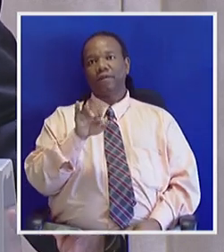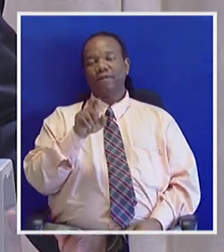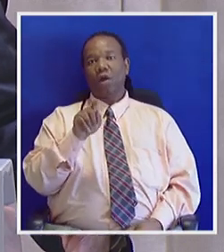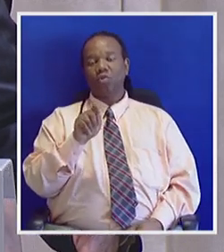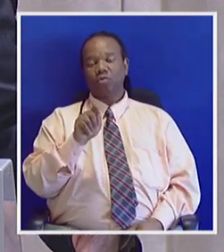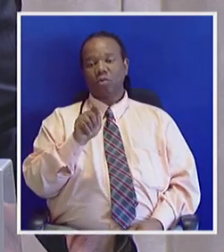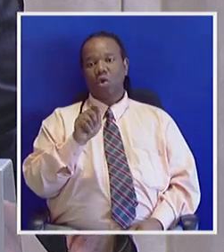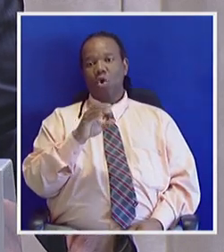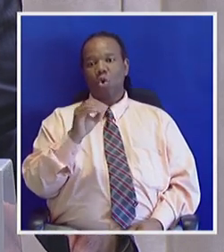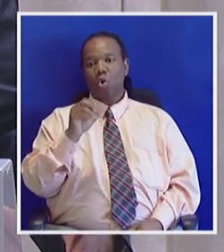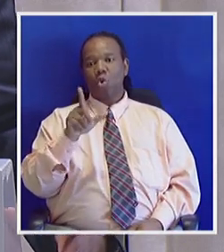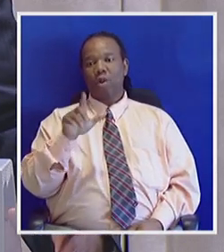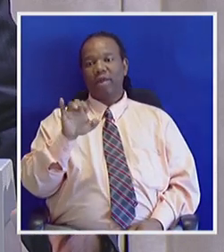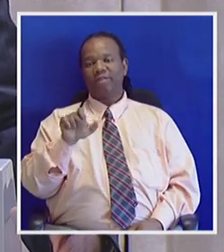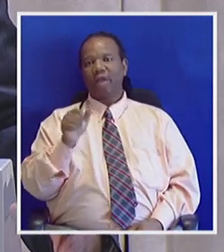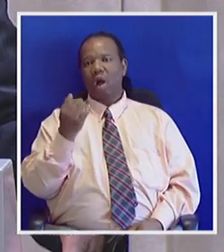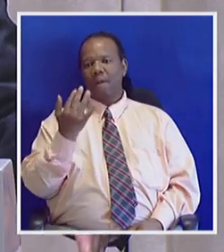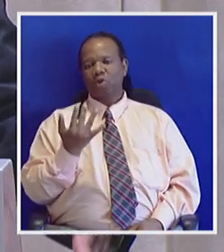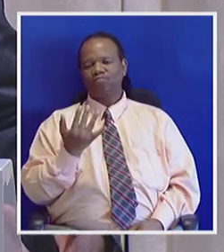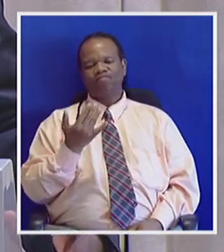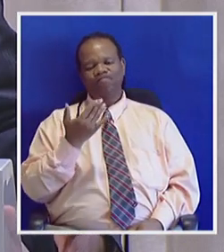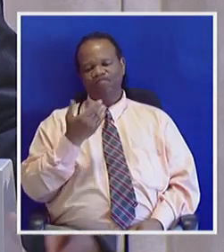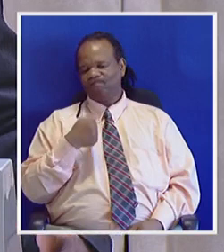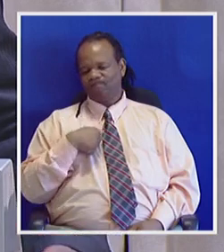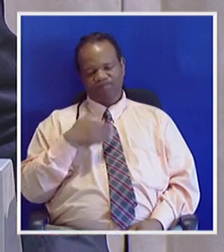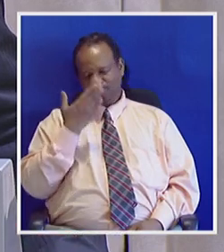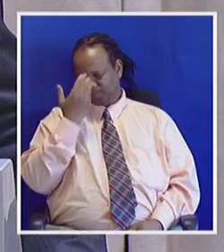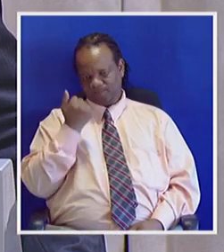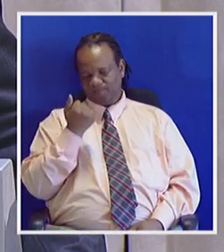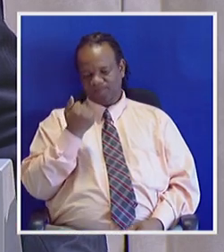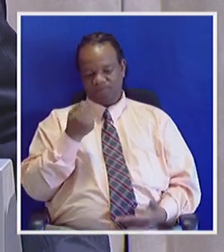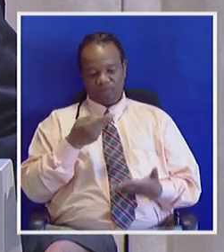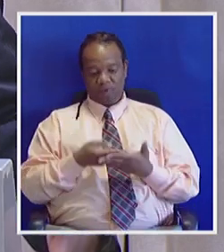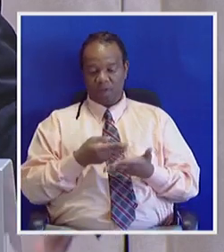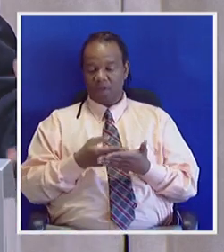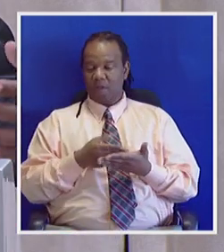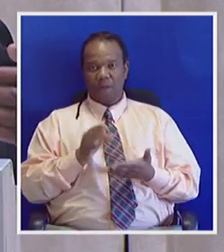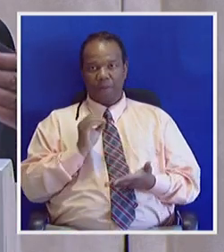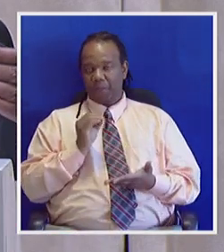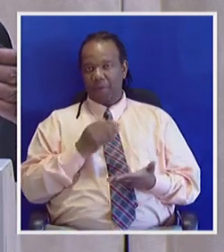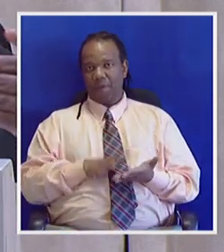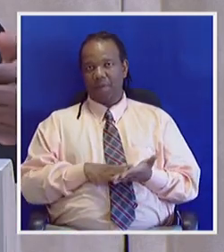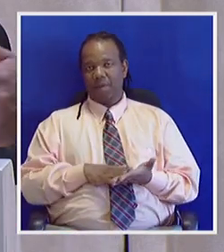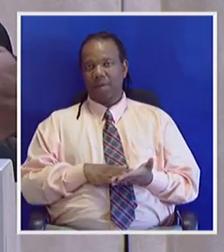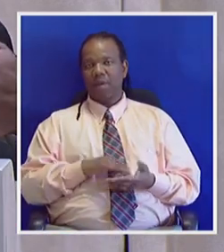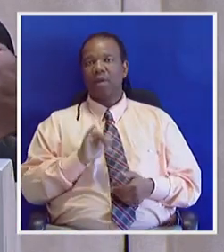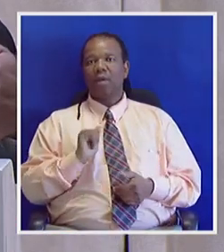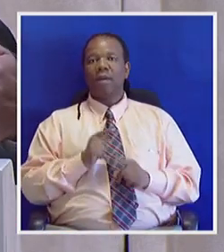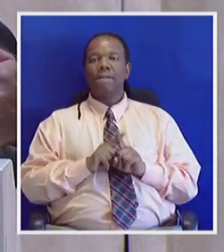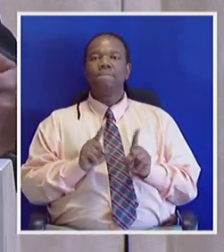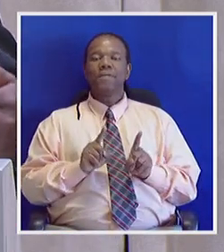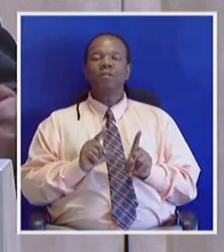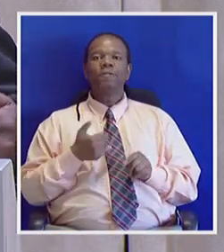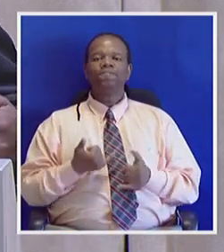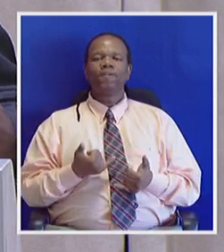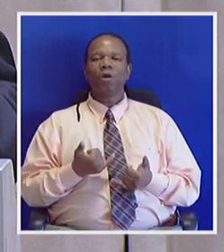I don't have the number on my fingertips right now. However, all I can say is that we are continuing to